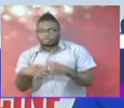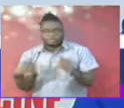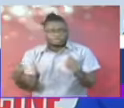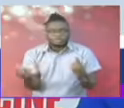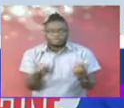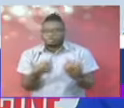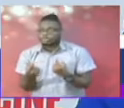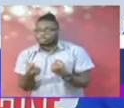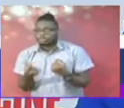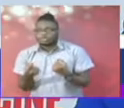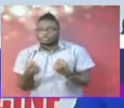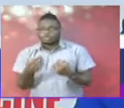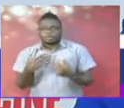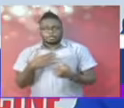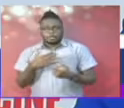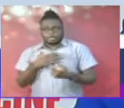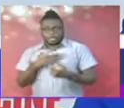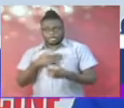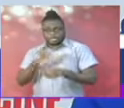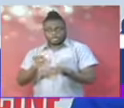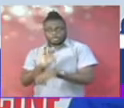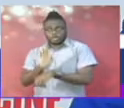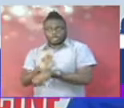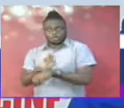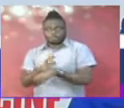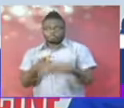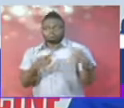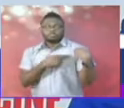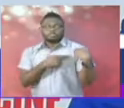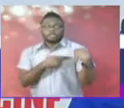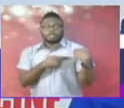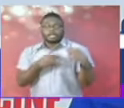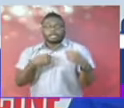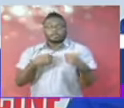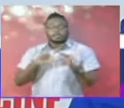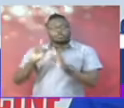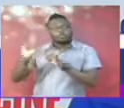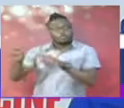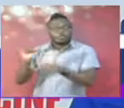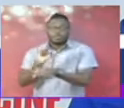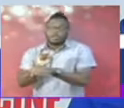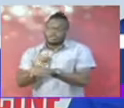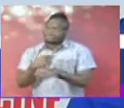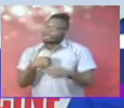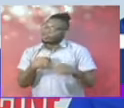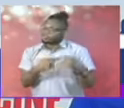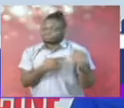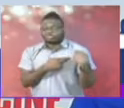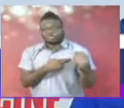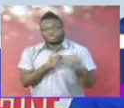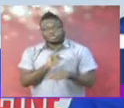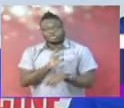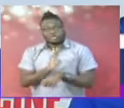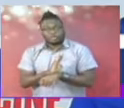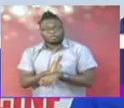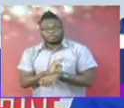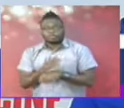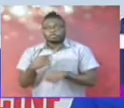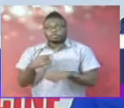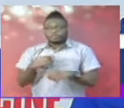be at the office every day. Not only was I concerned for myself, but for my family, including my 2 boys and other close